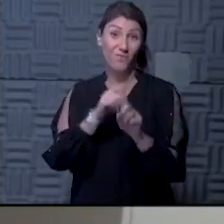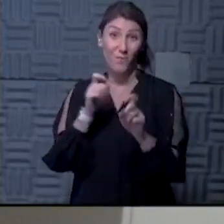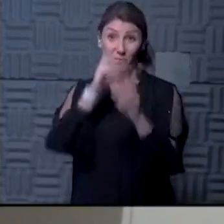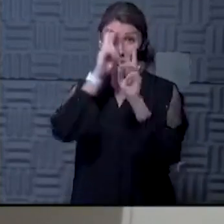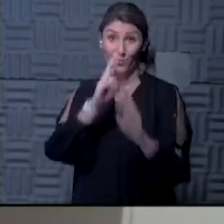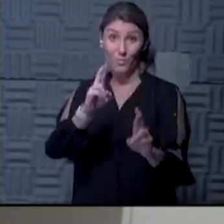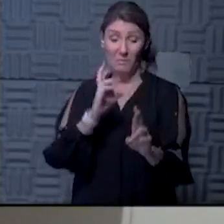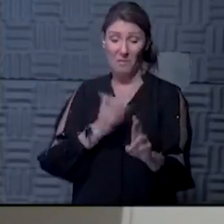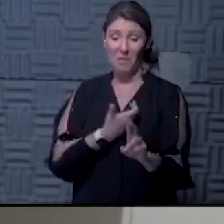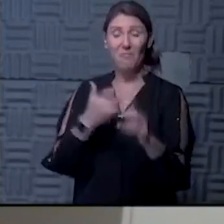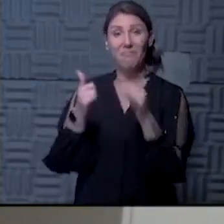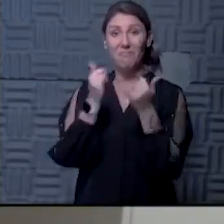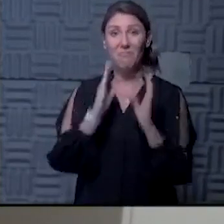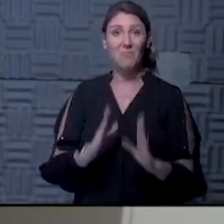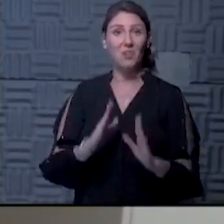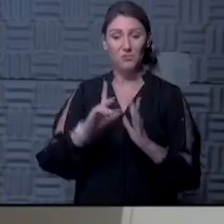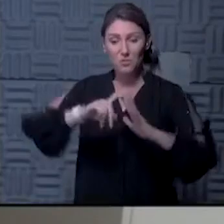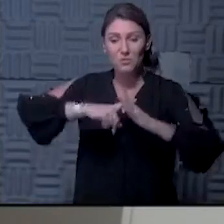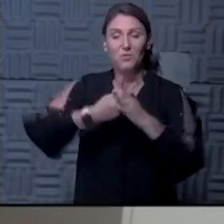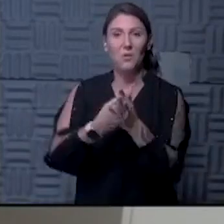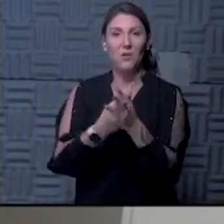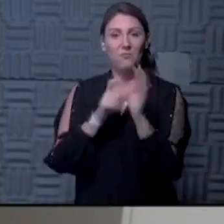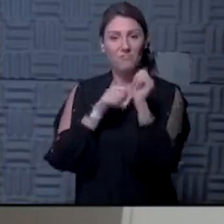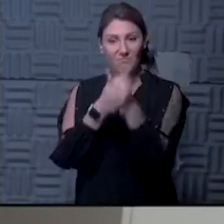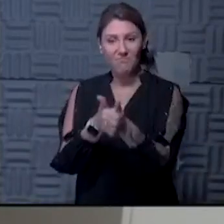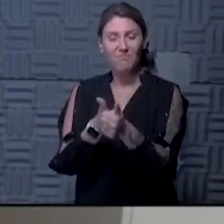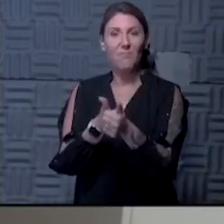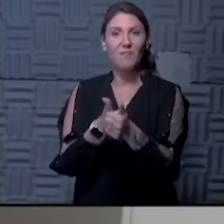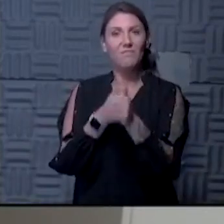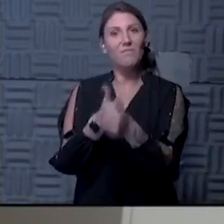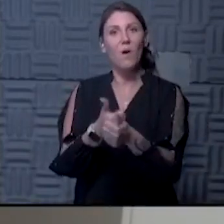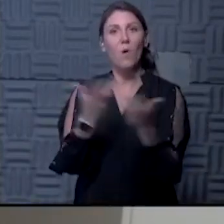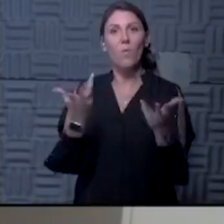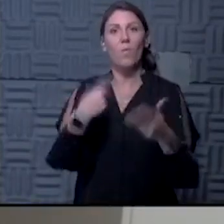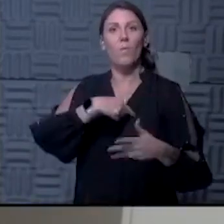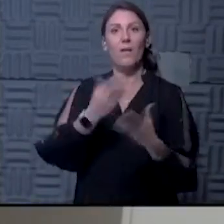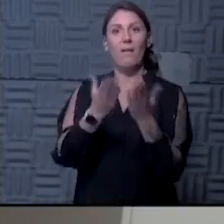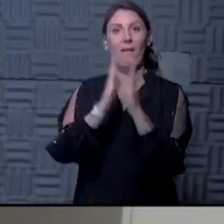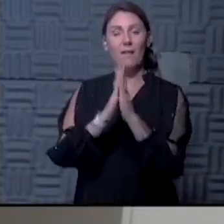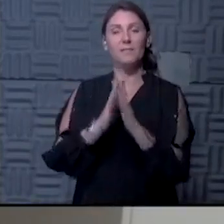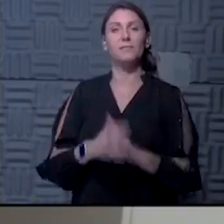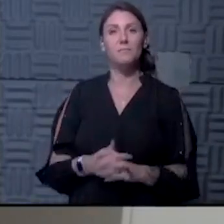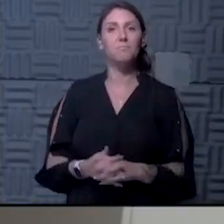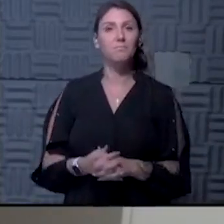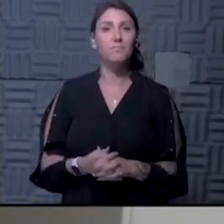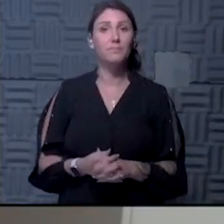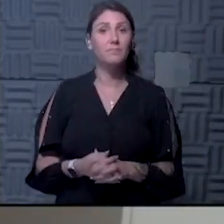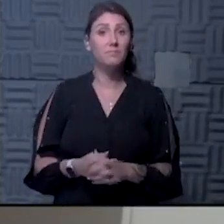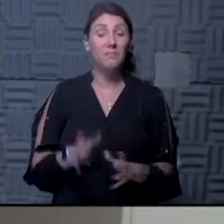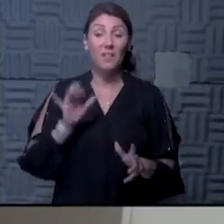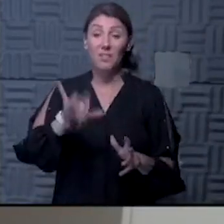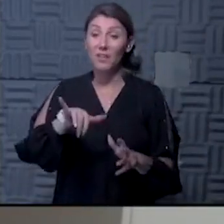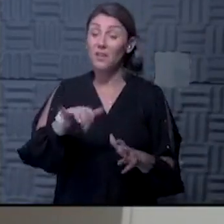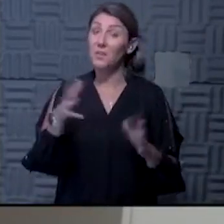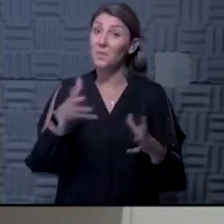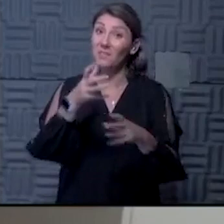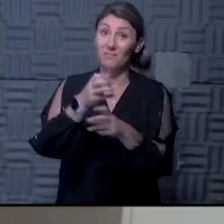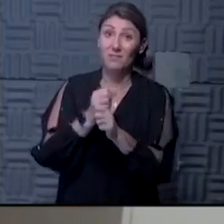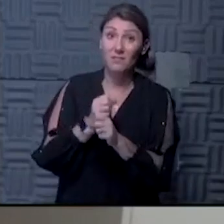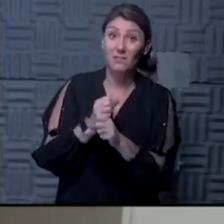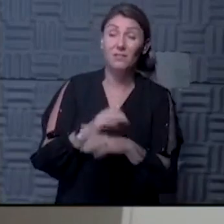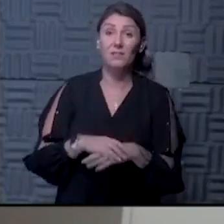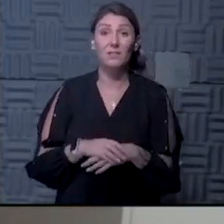our players just really started to do what we asked them to do. And That's what it takes.